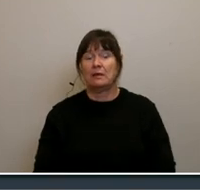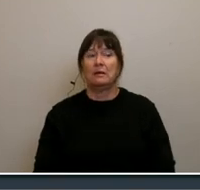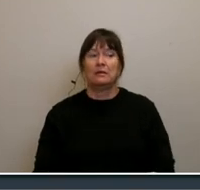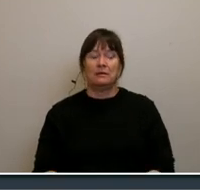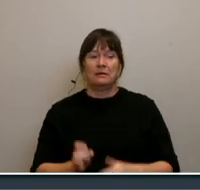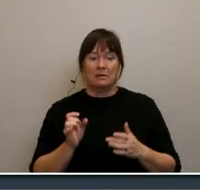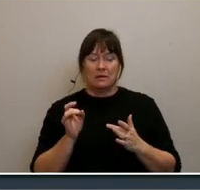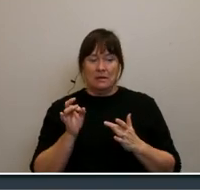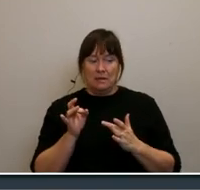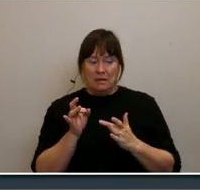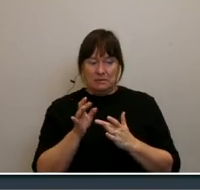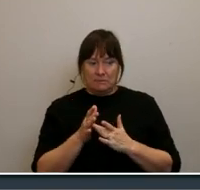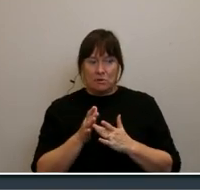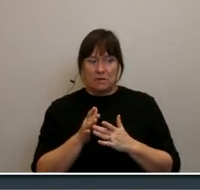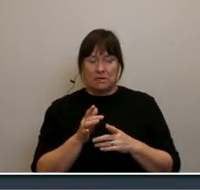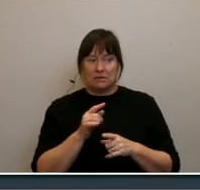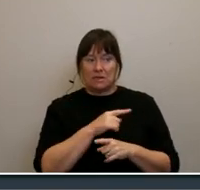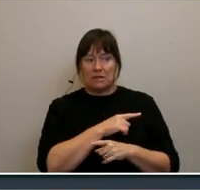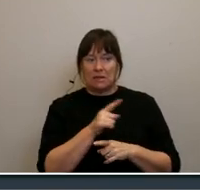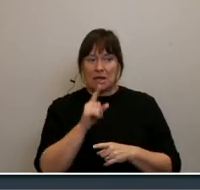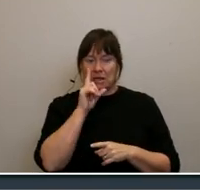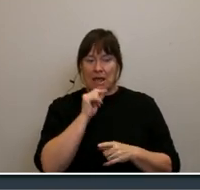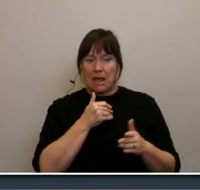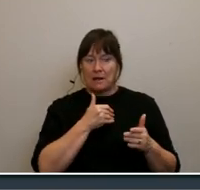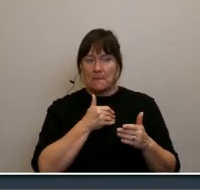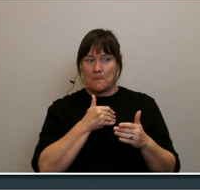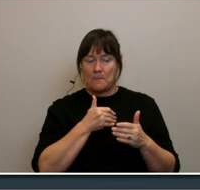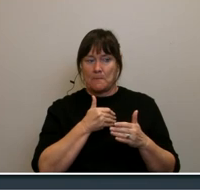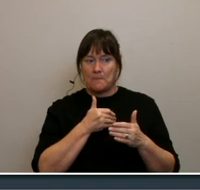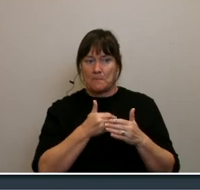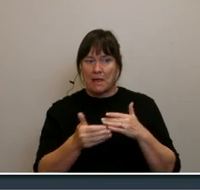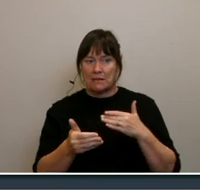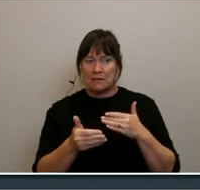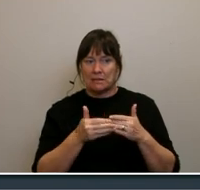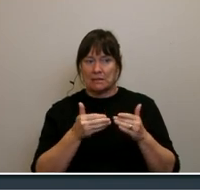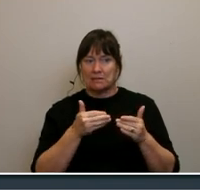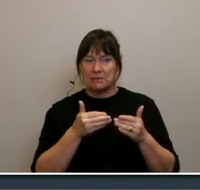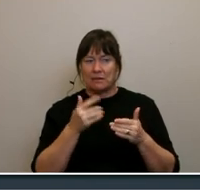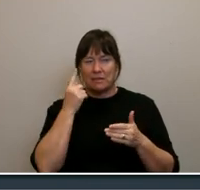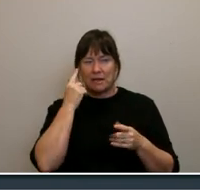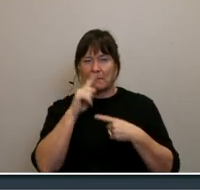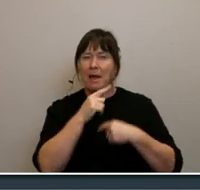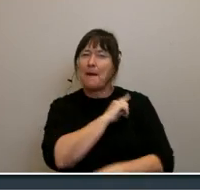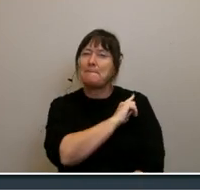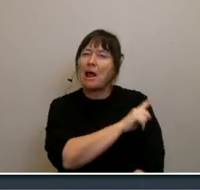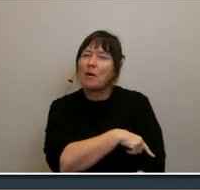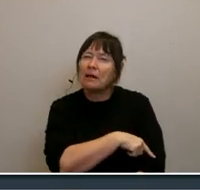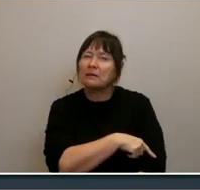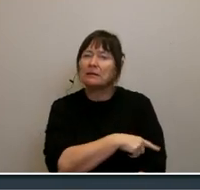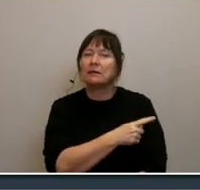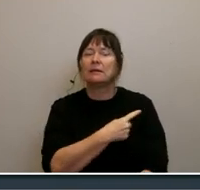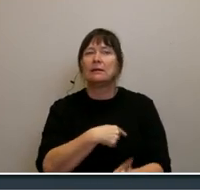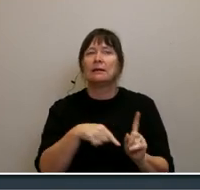it's important that they can deal with it with empowering in mind and being